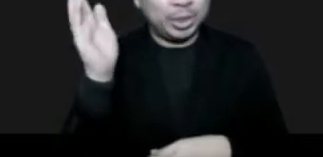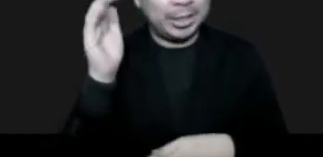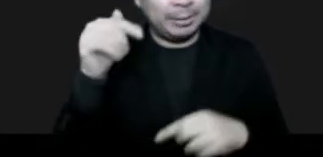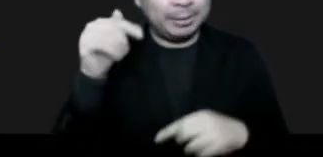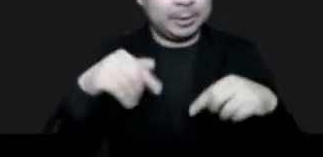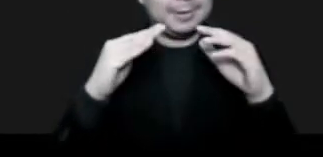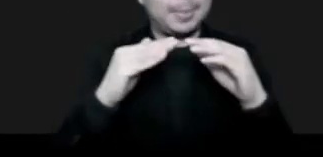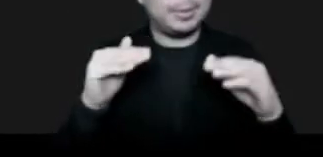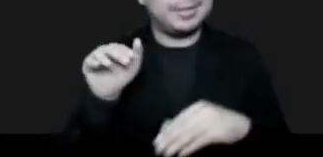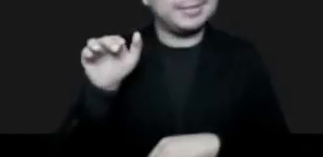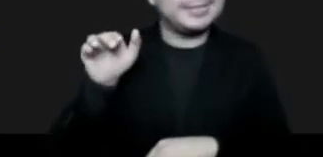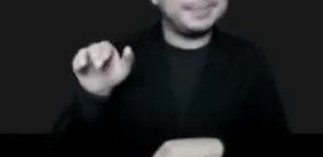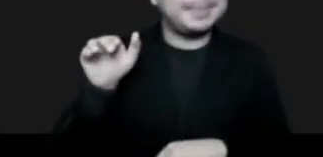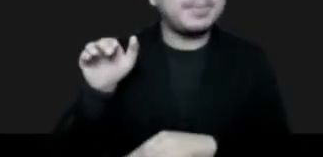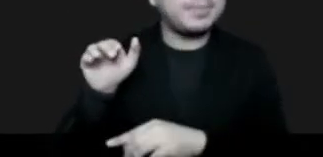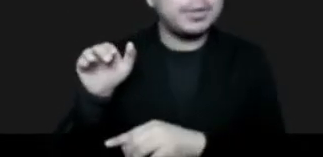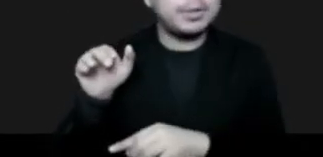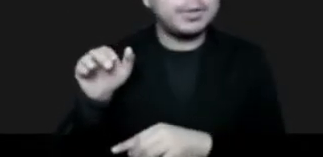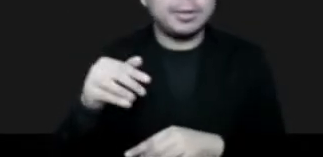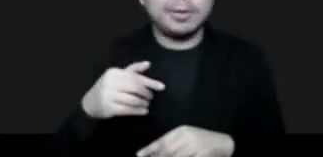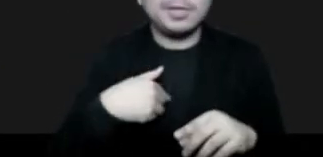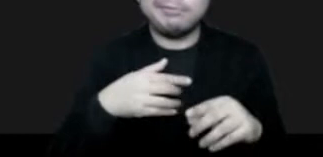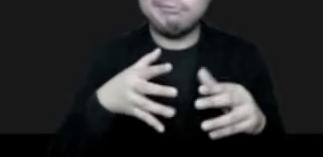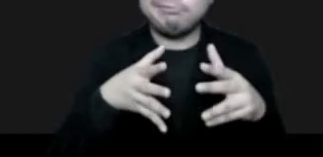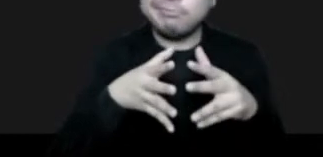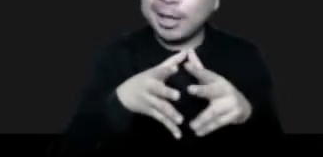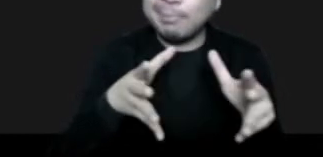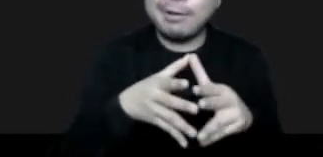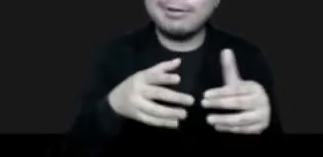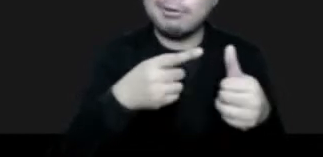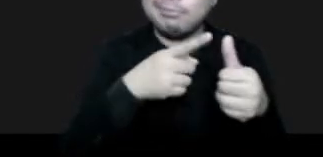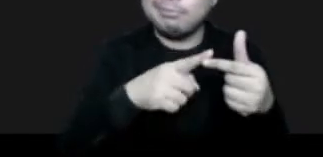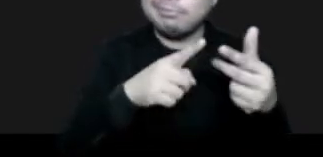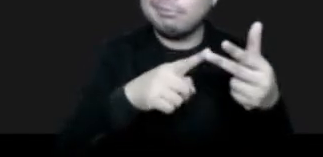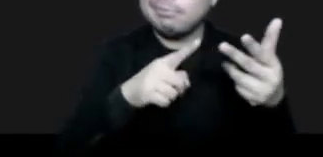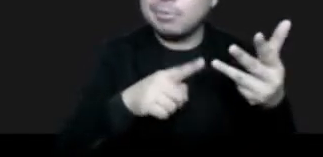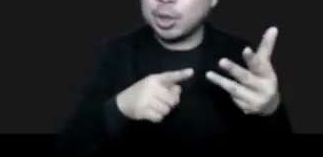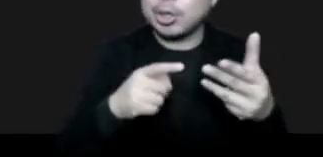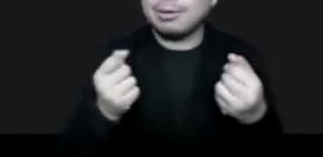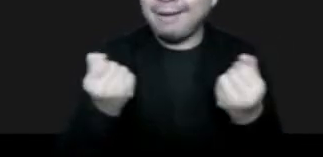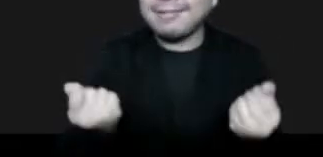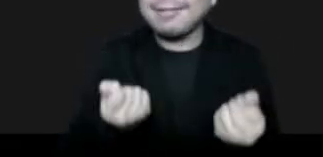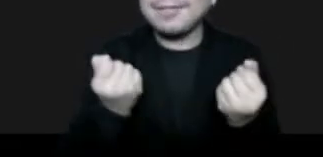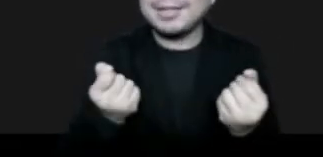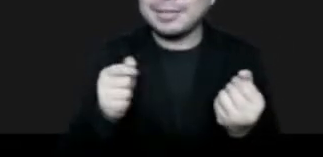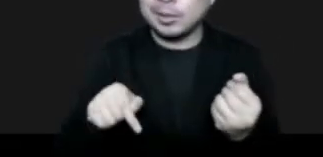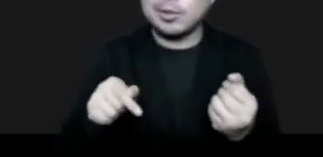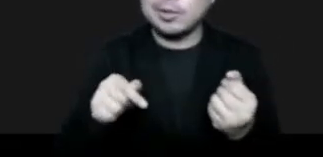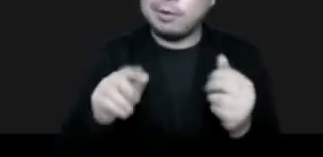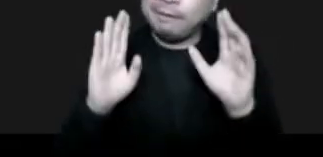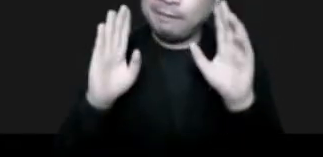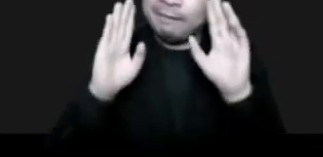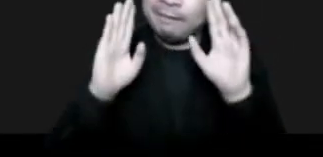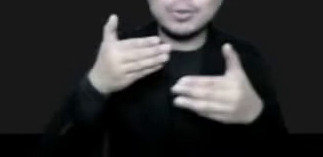highlight activities that we are doing as a country with regards to disability.